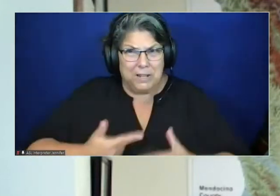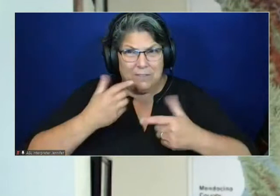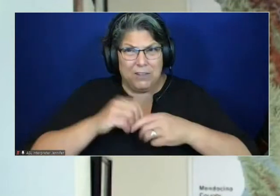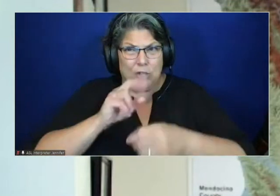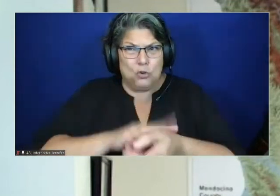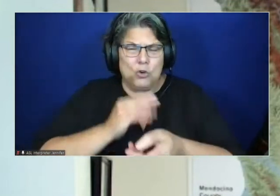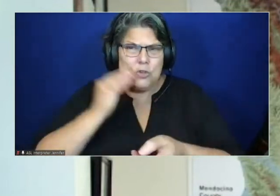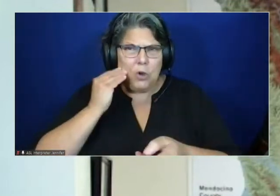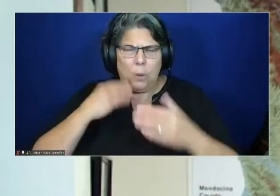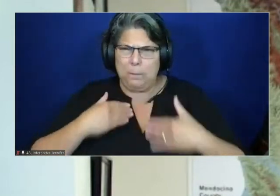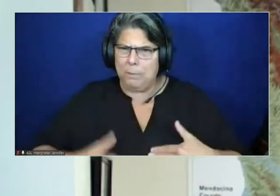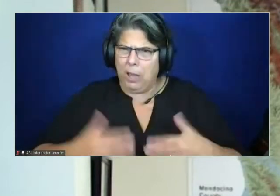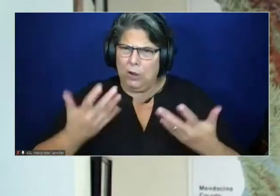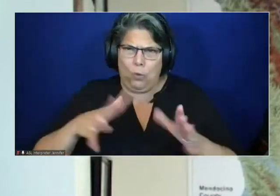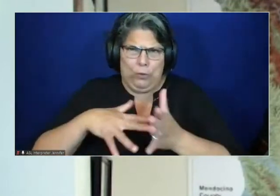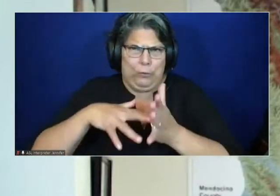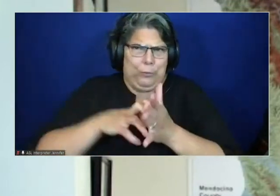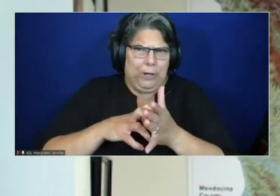So